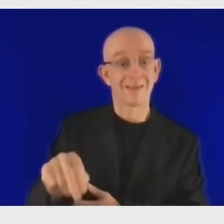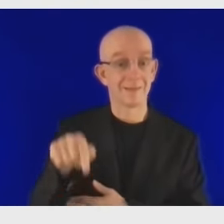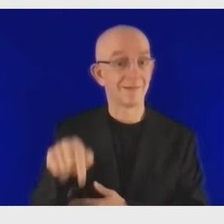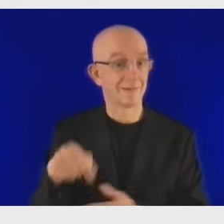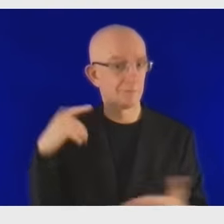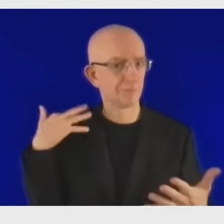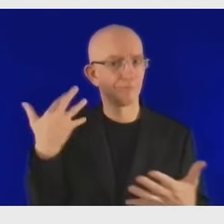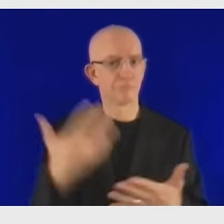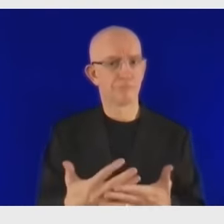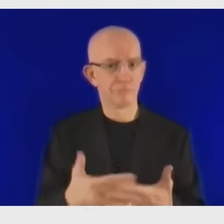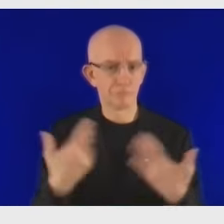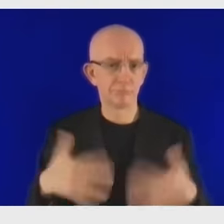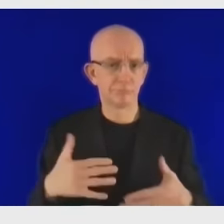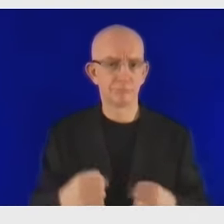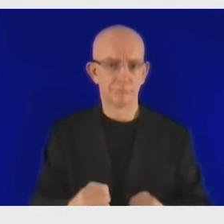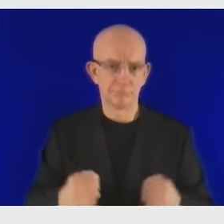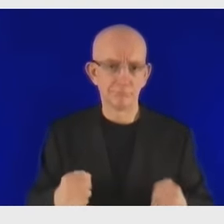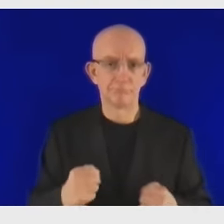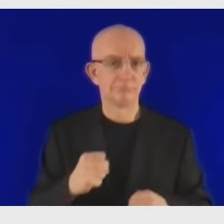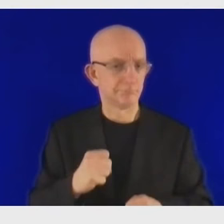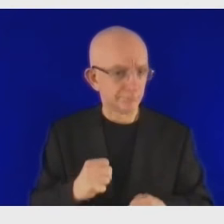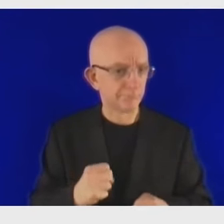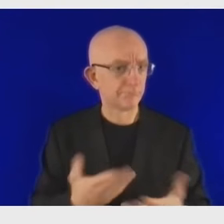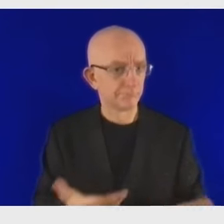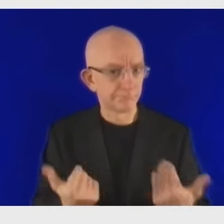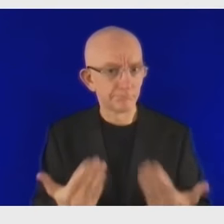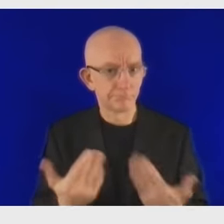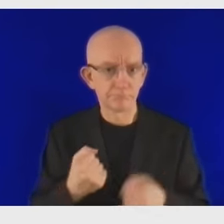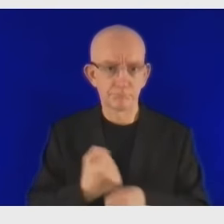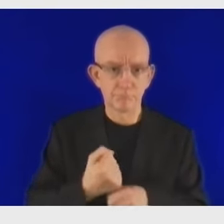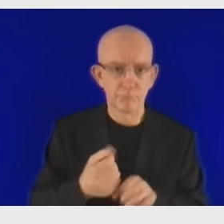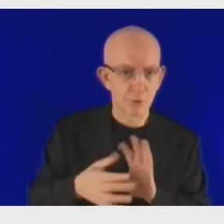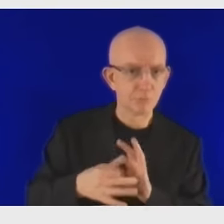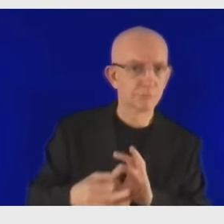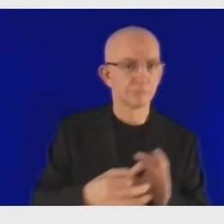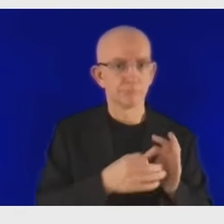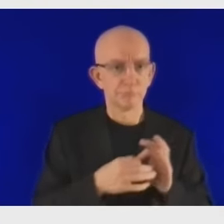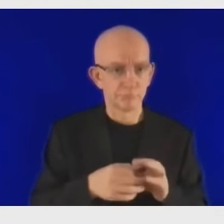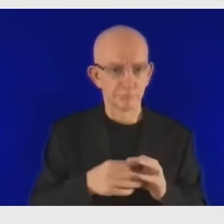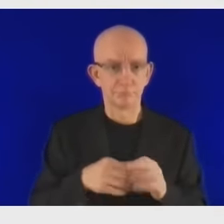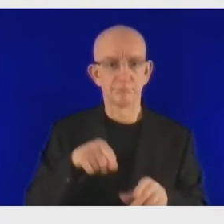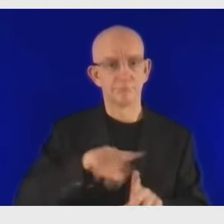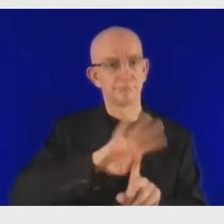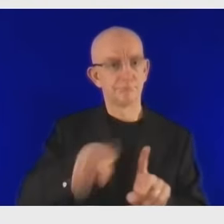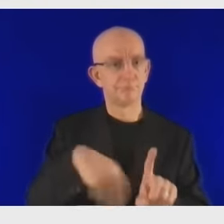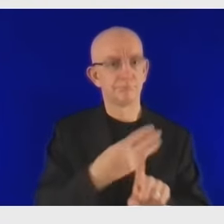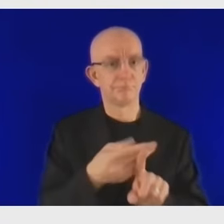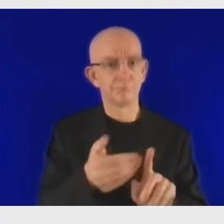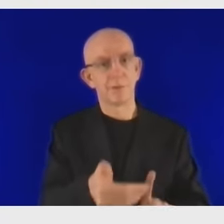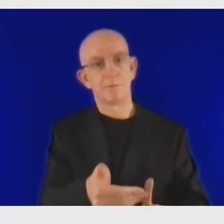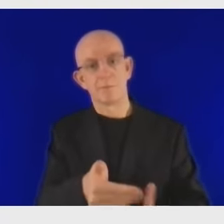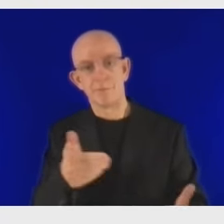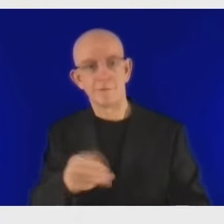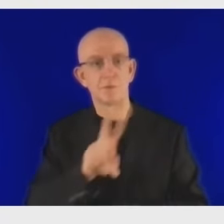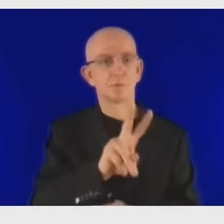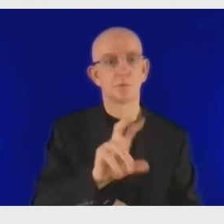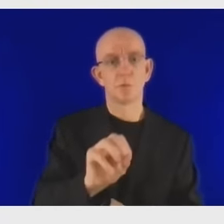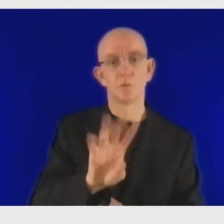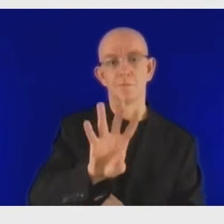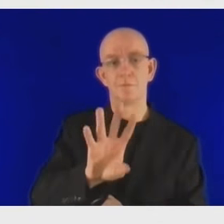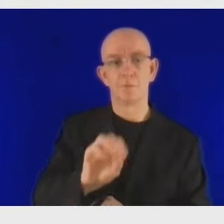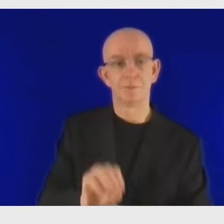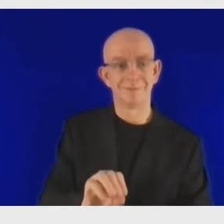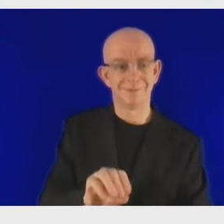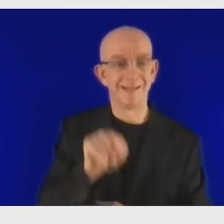and as Jayath must say, even the frustrations. This will put more fire under our feet to get us rolling up